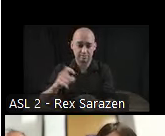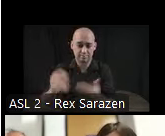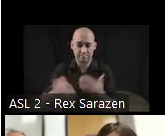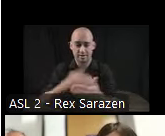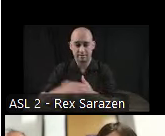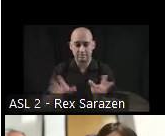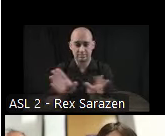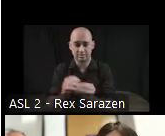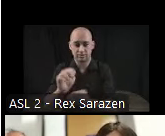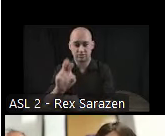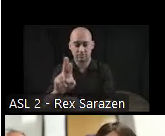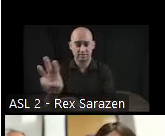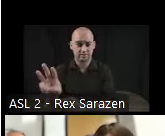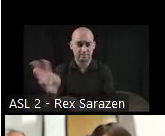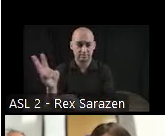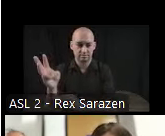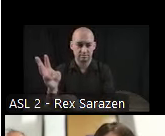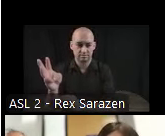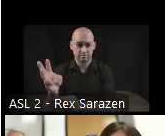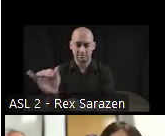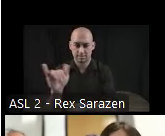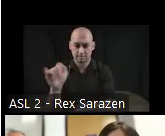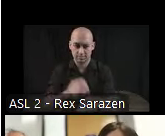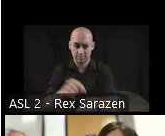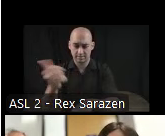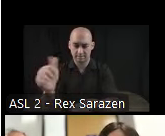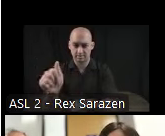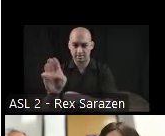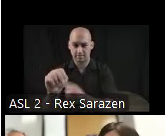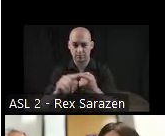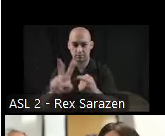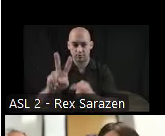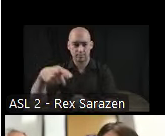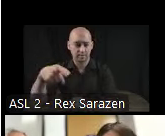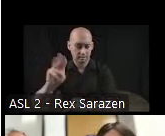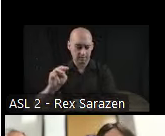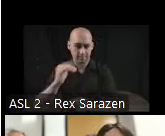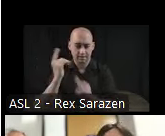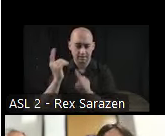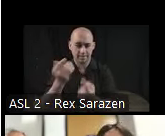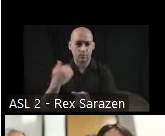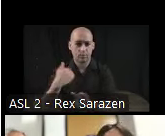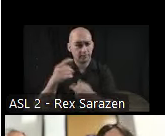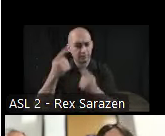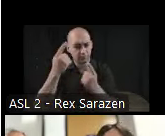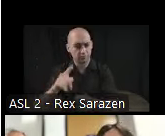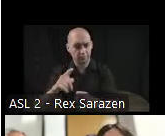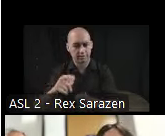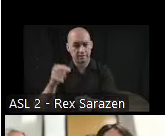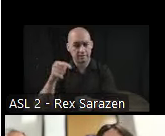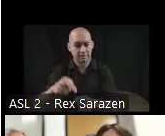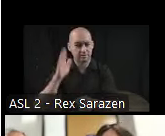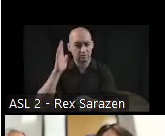6th, the same time, 10 to 2. I think we had agreed that this would be